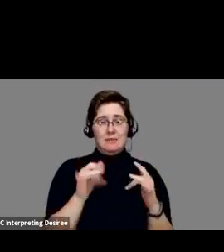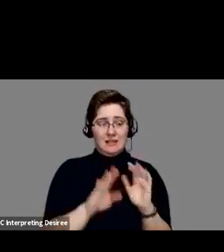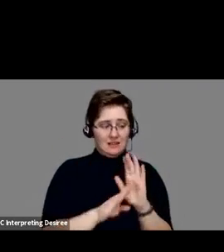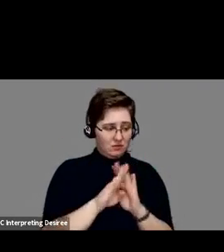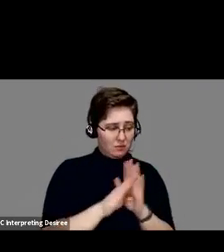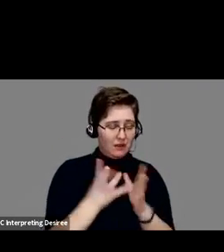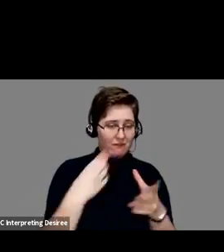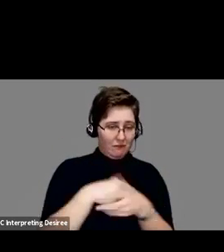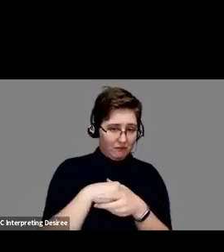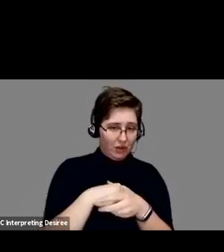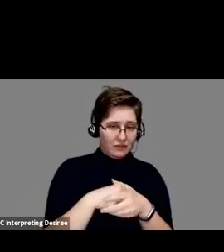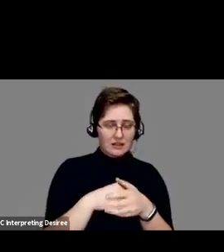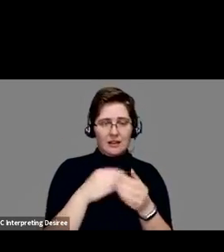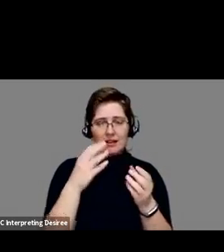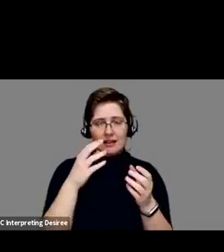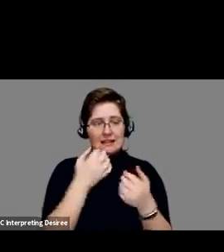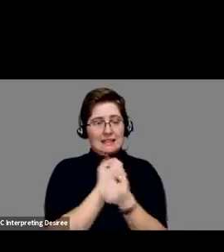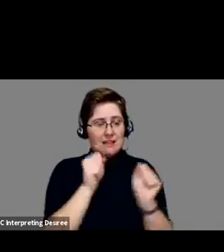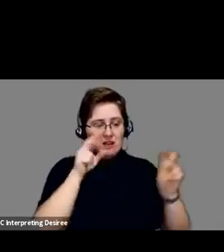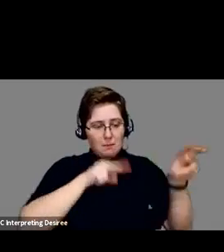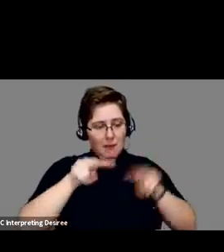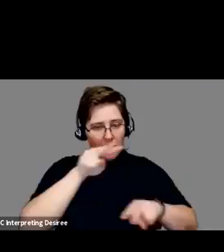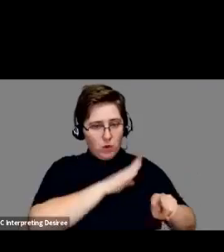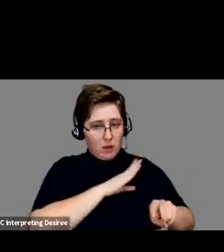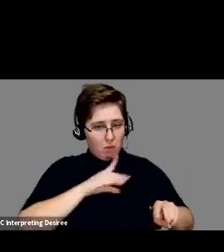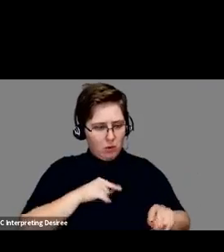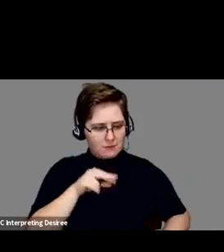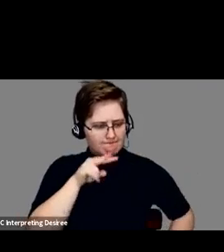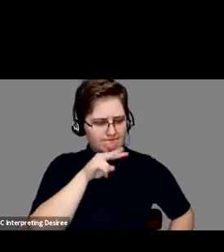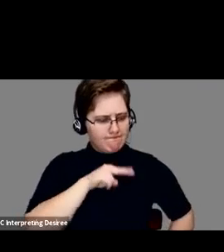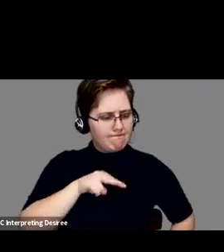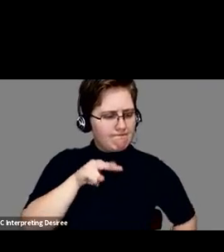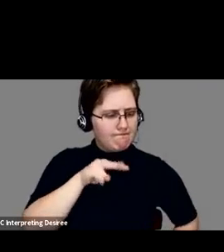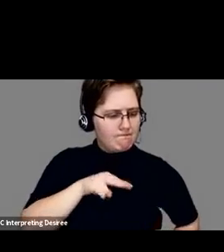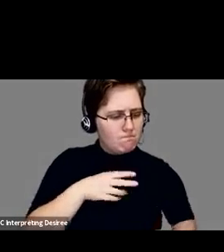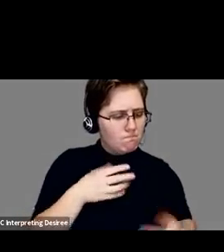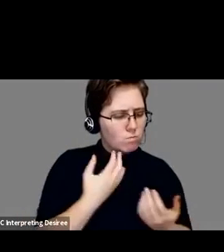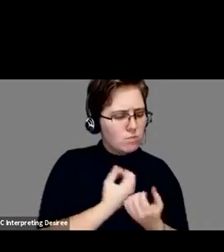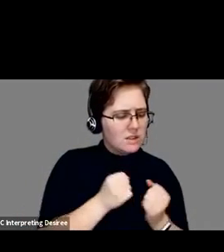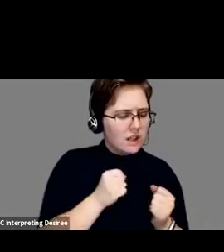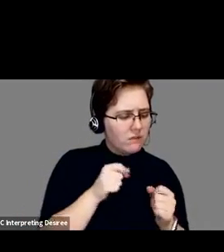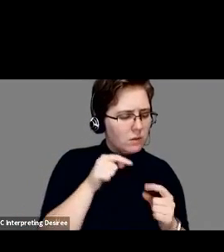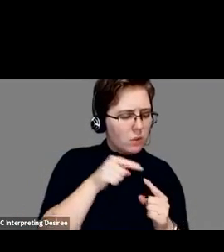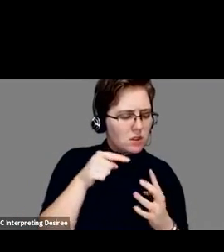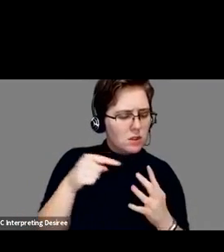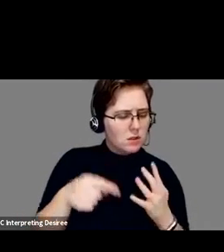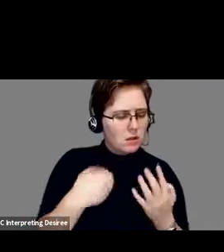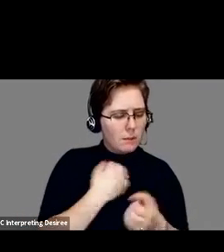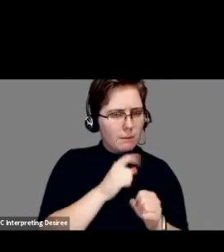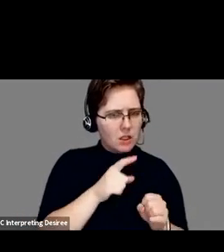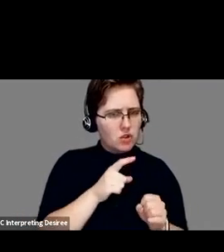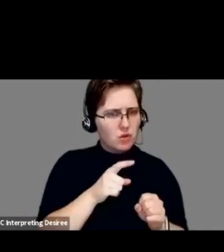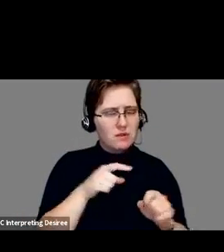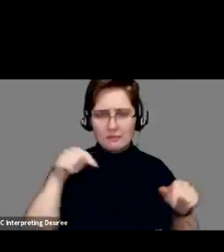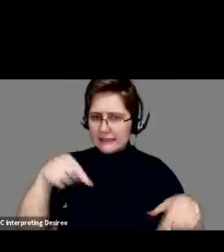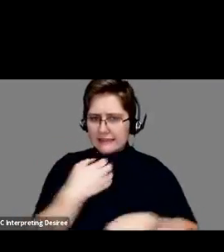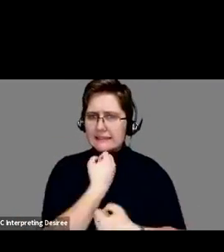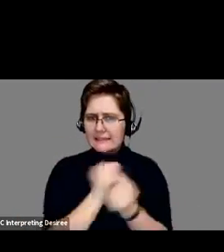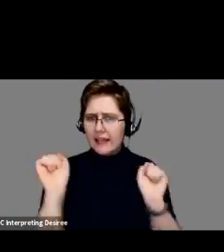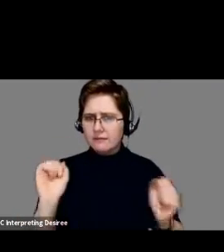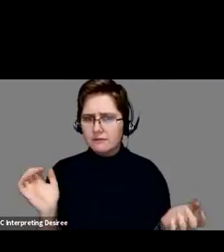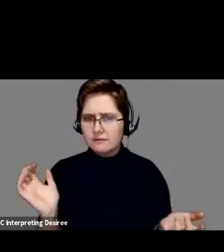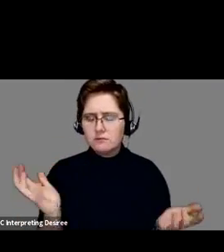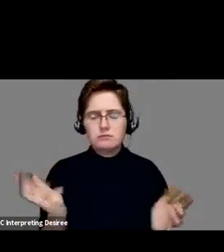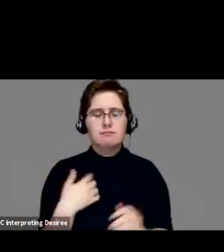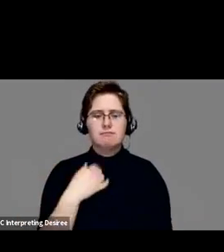data safety monitoring boards that carefully look at safety endpoints to make sure that the vaccine's safe. So